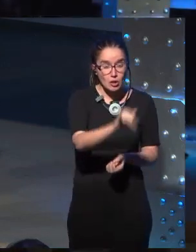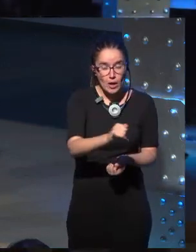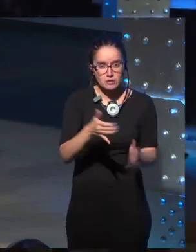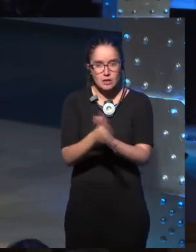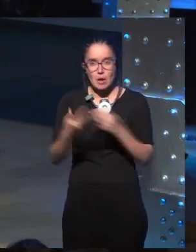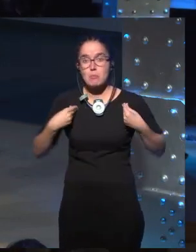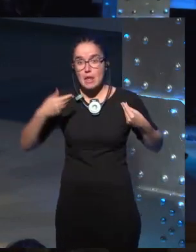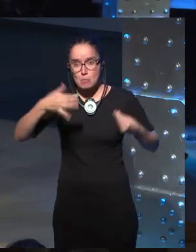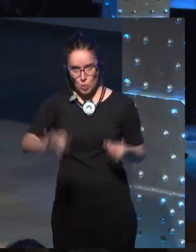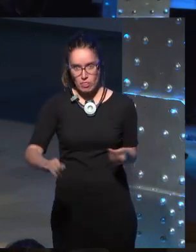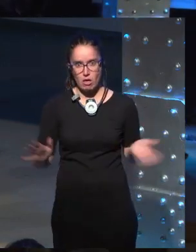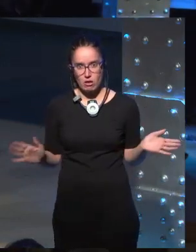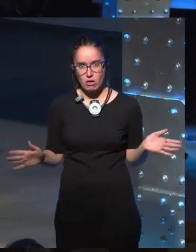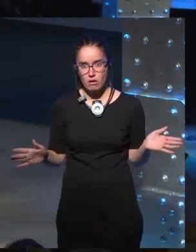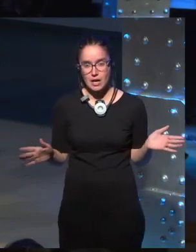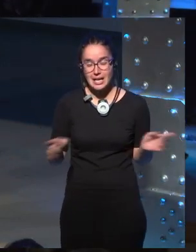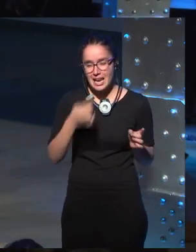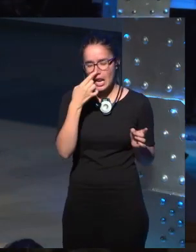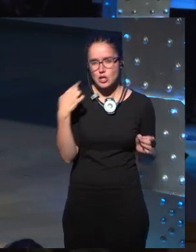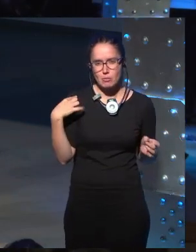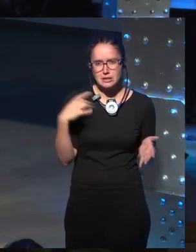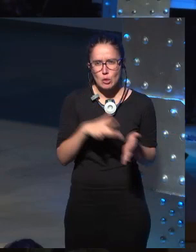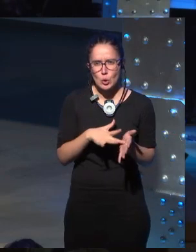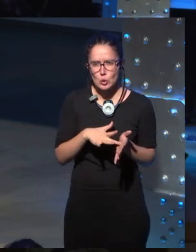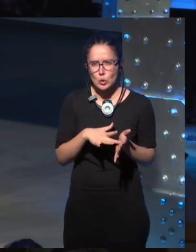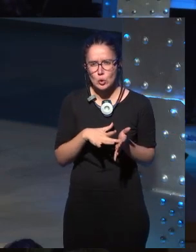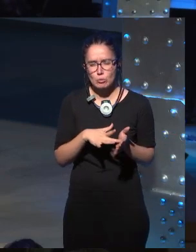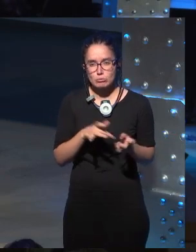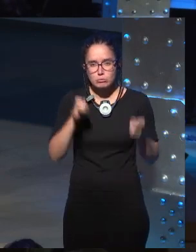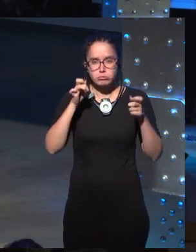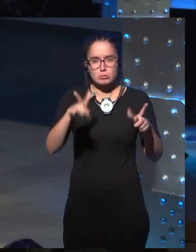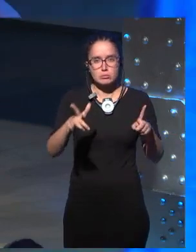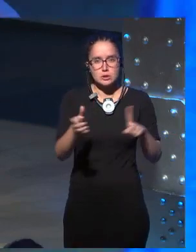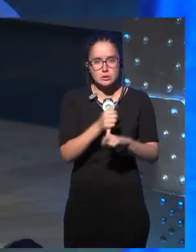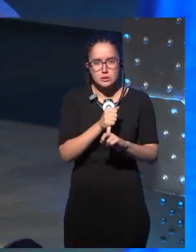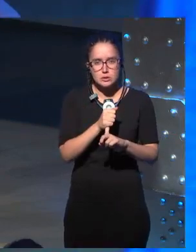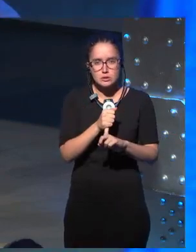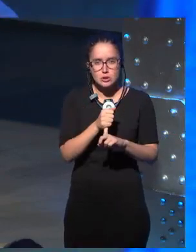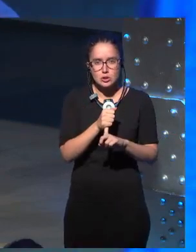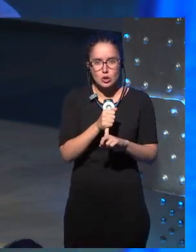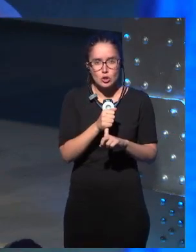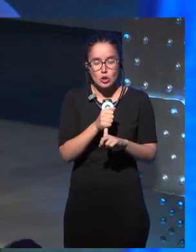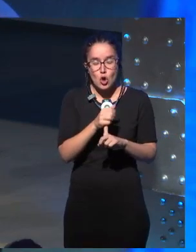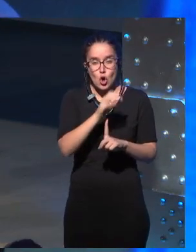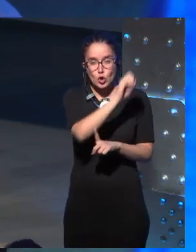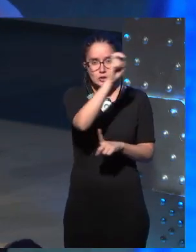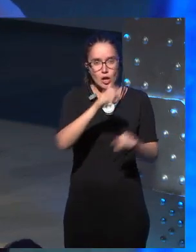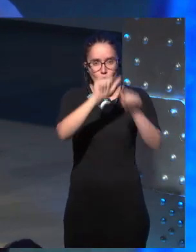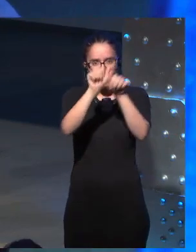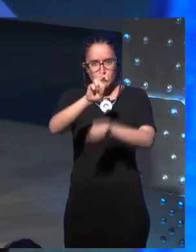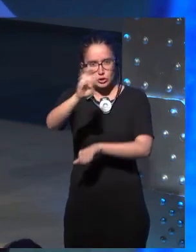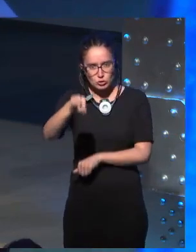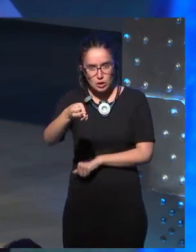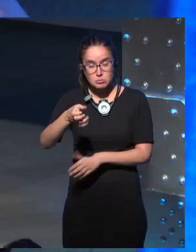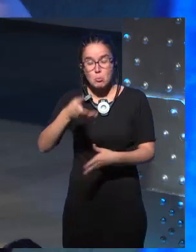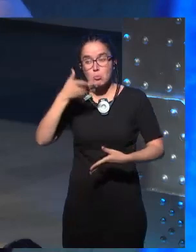on a meteorite last year. We said, but maybe that's not, maybe there are sources of oxygen we didn't know of. It's